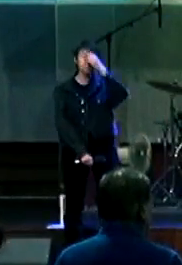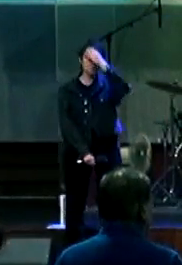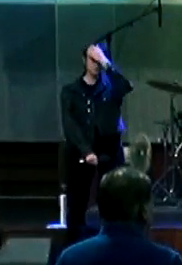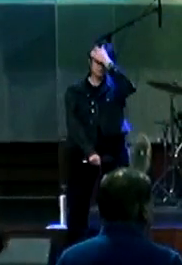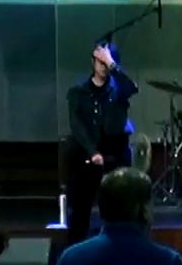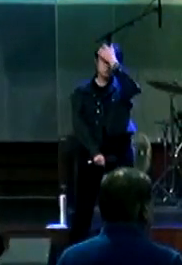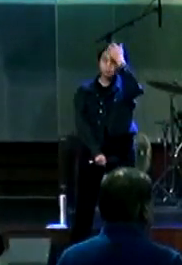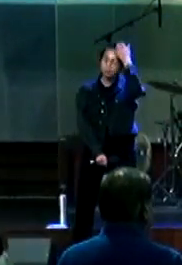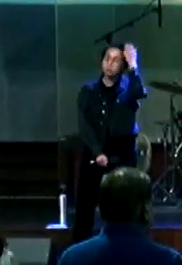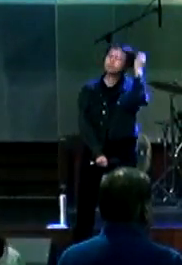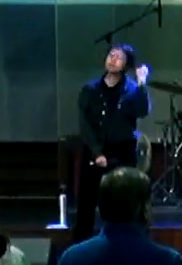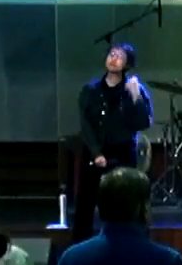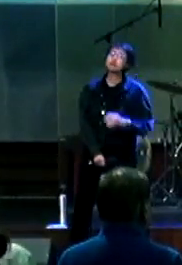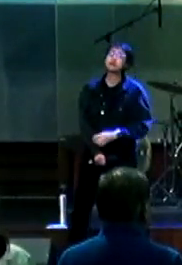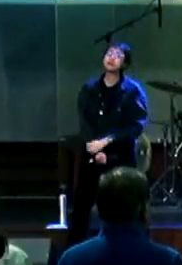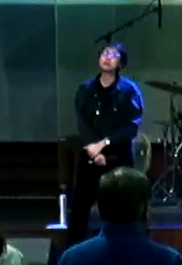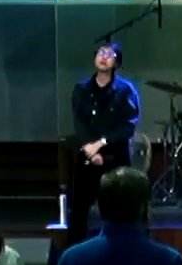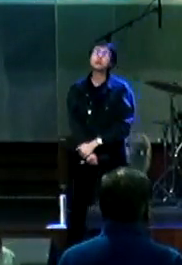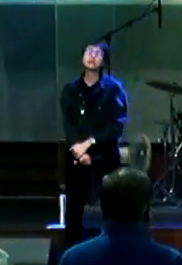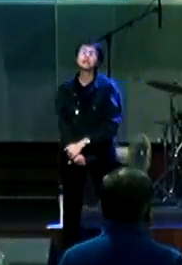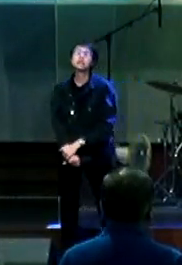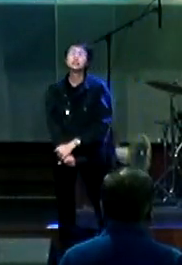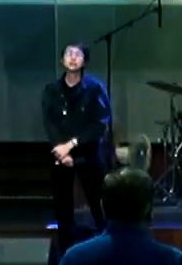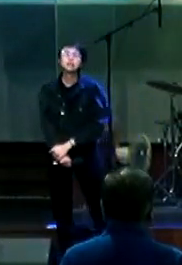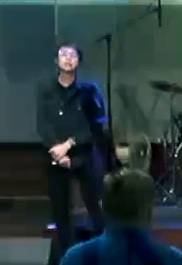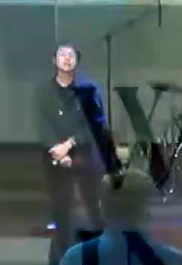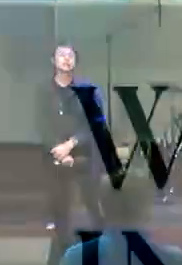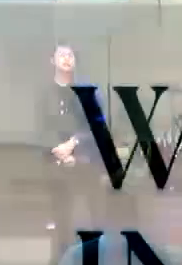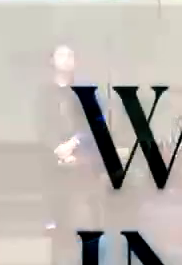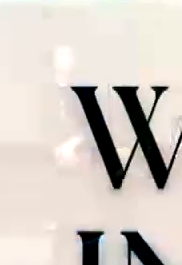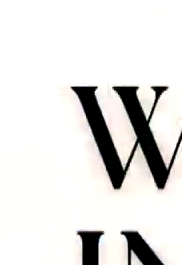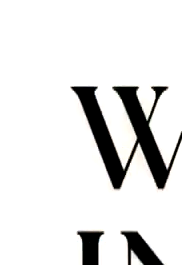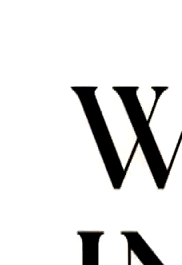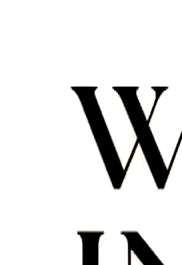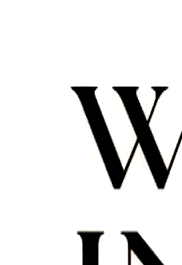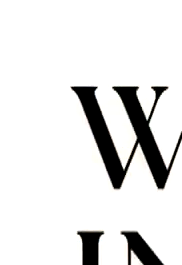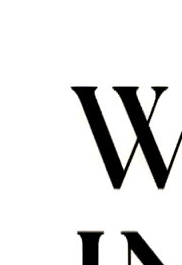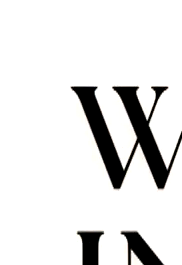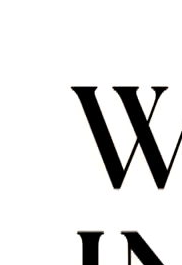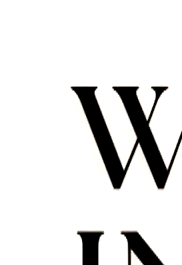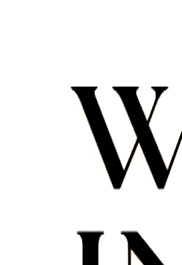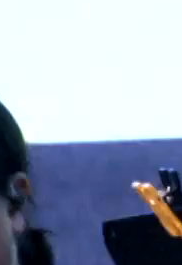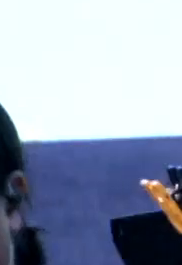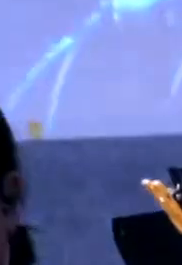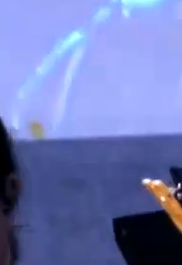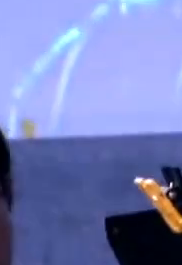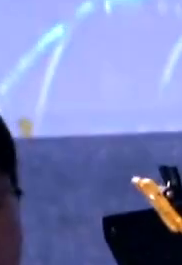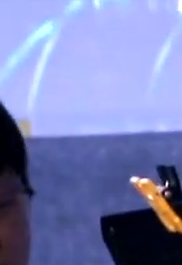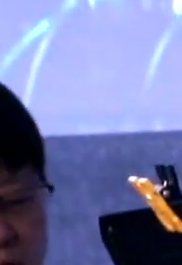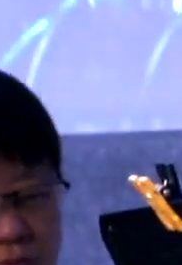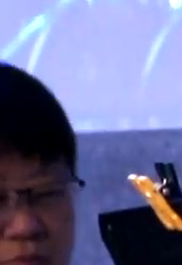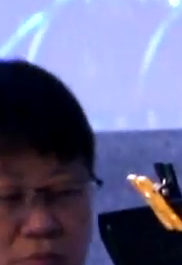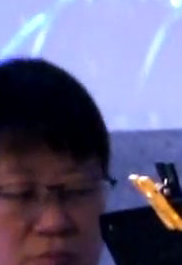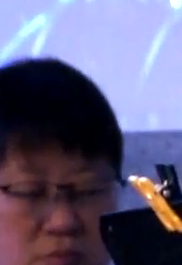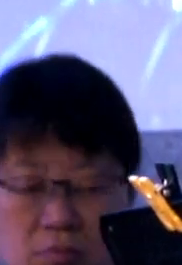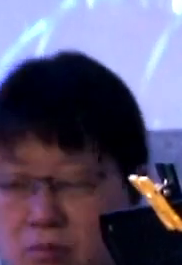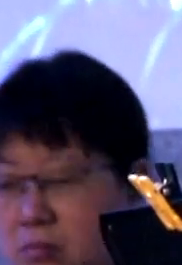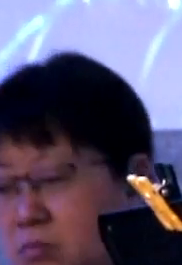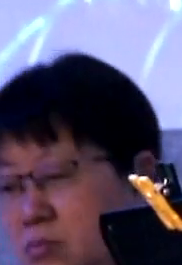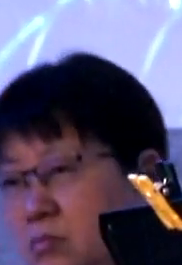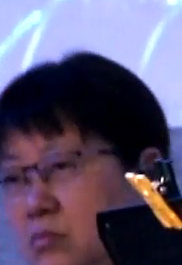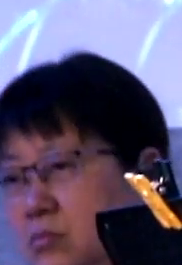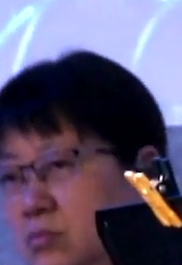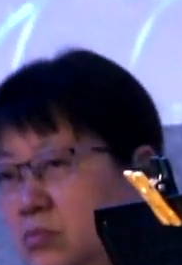Good morning, church. God is good, and all the time. This morning we are here